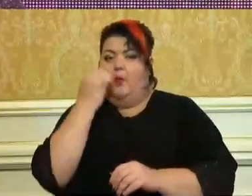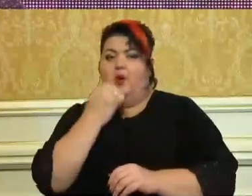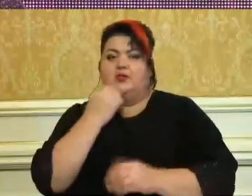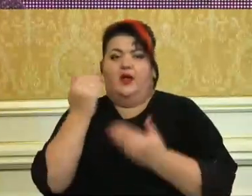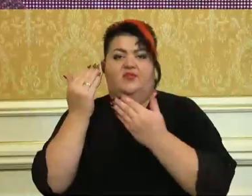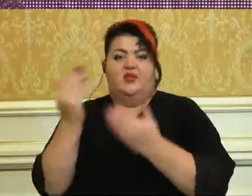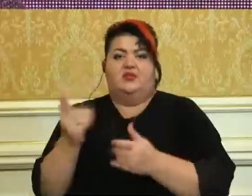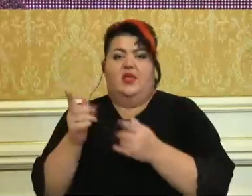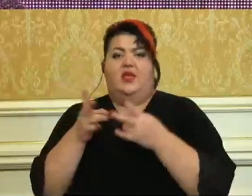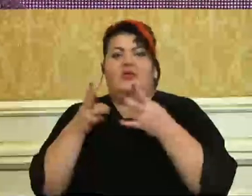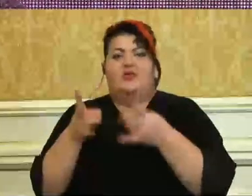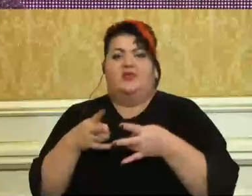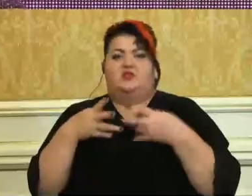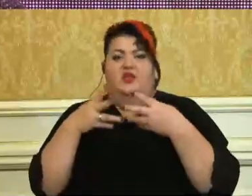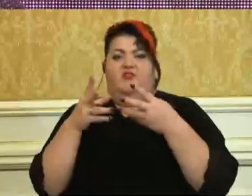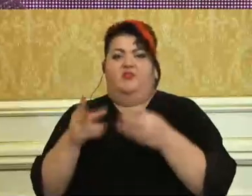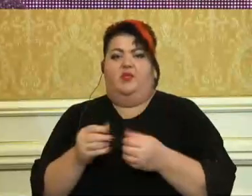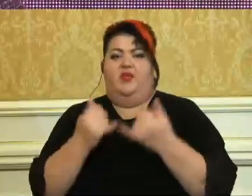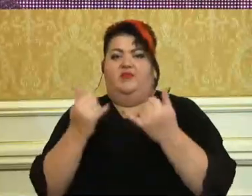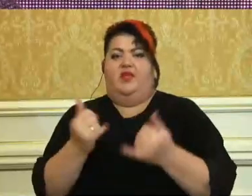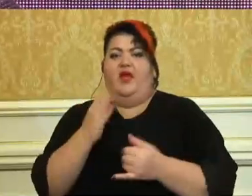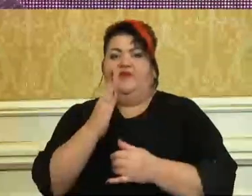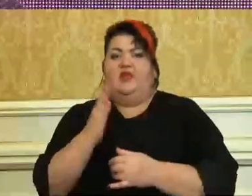my personal